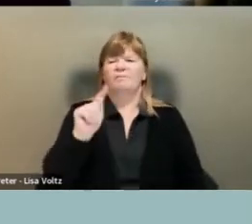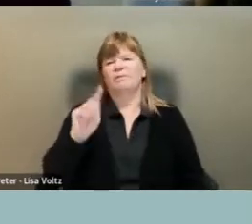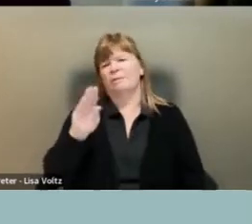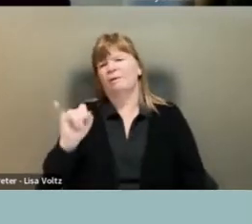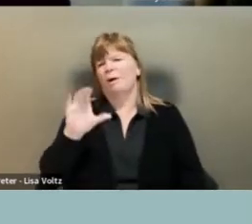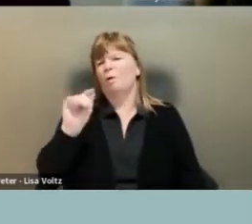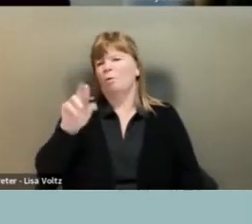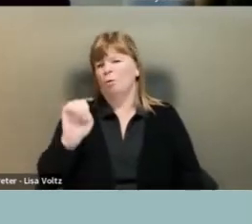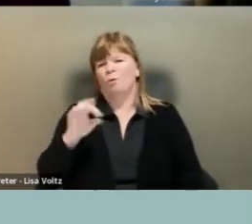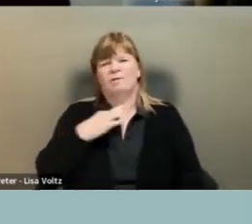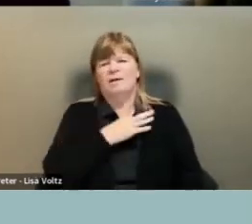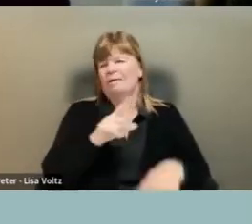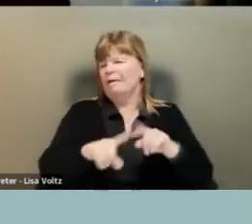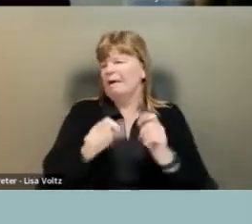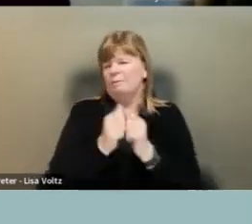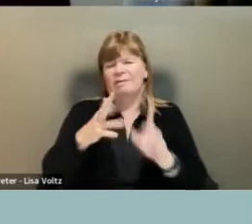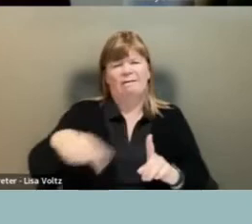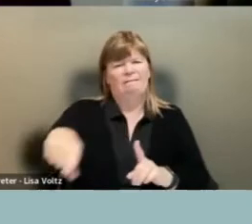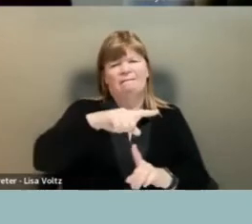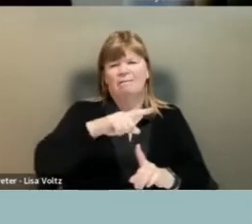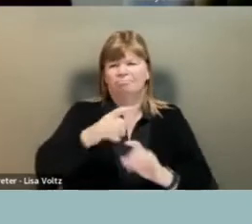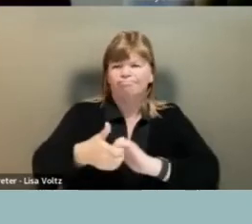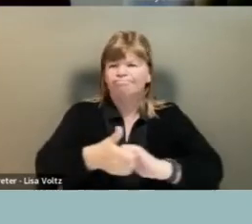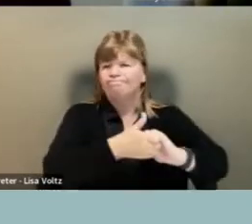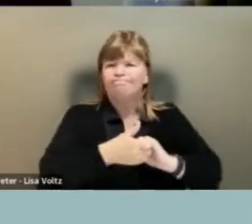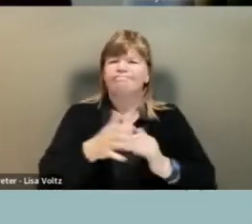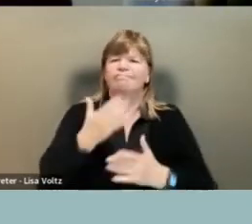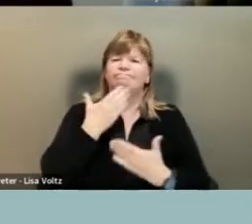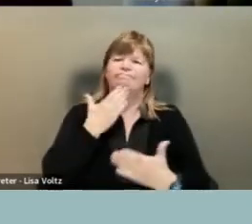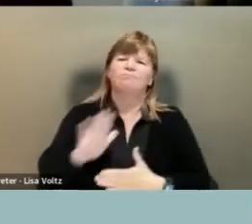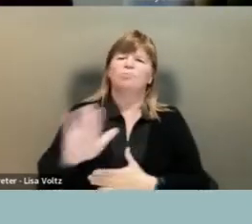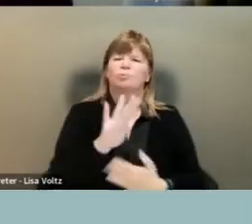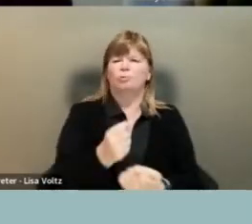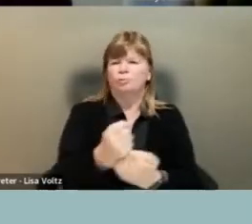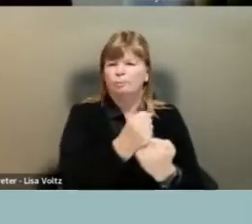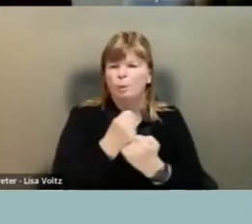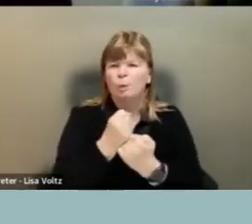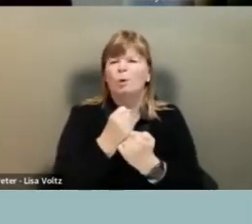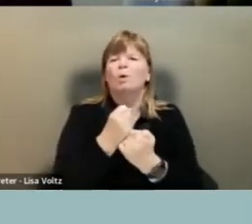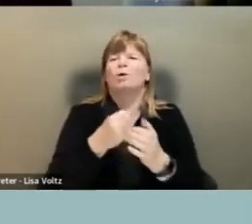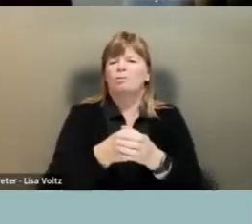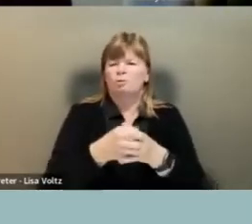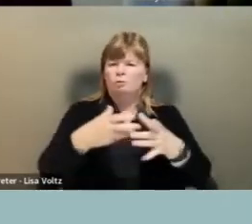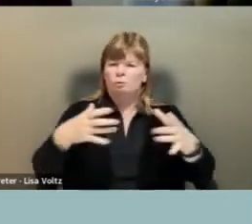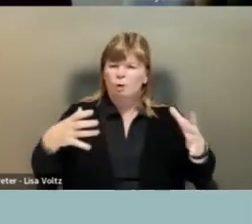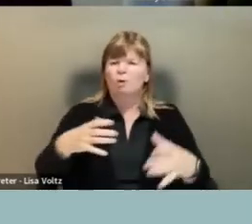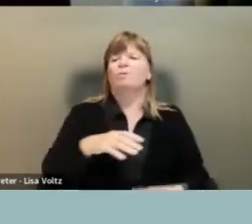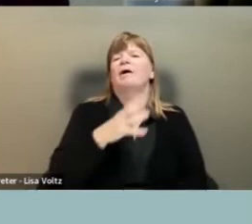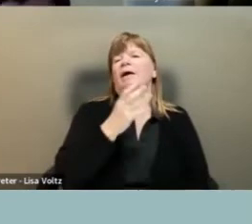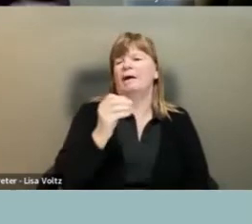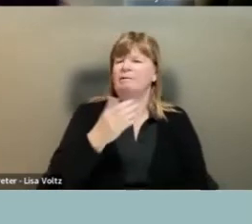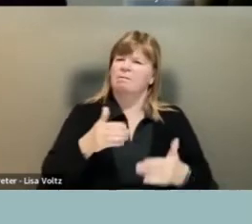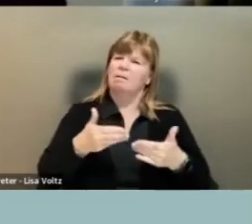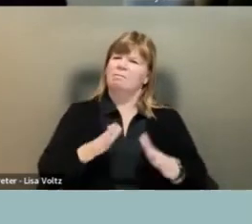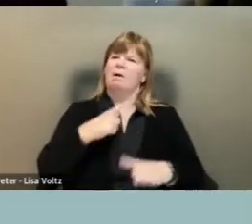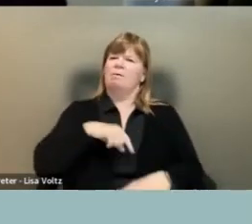staff. Couldn't do it without them. So we want to thank them for their support, for the growth of the ADRS TBI program, and allowing